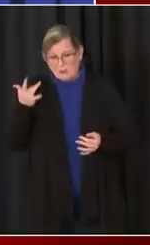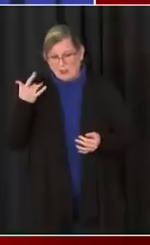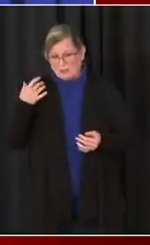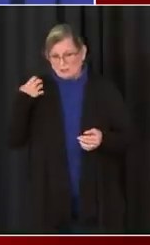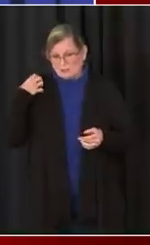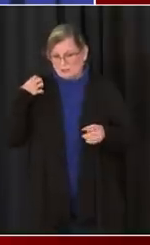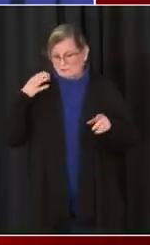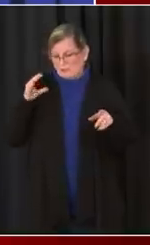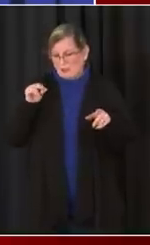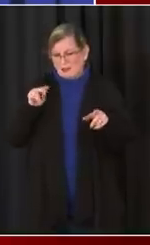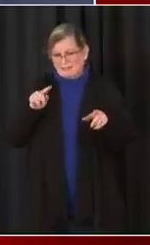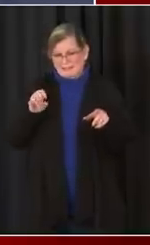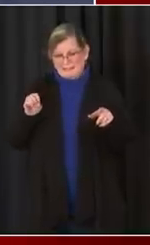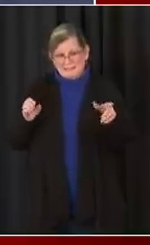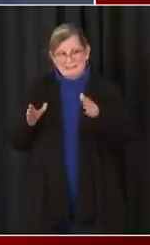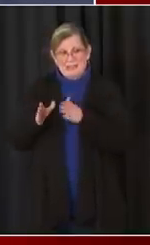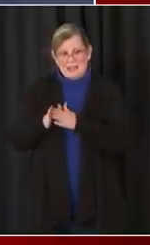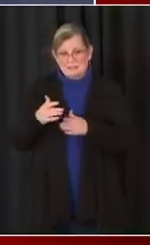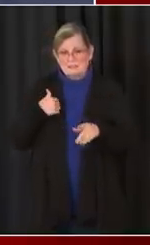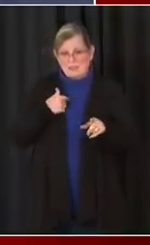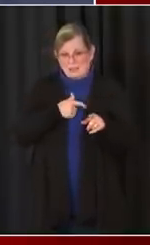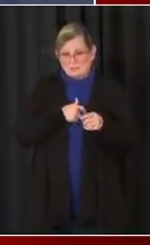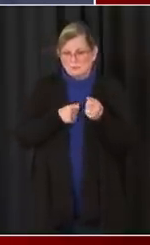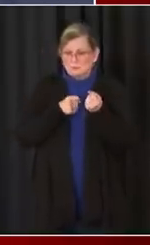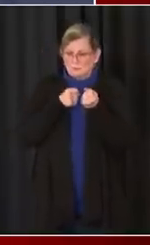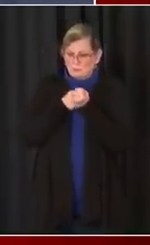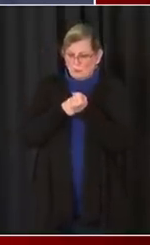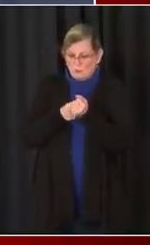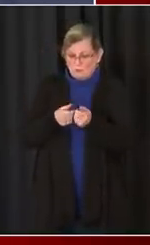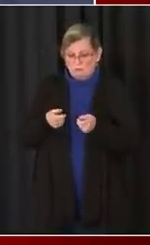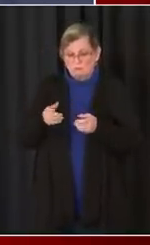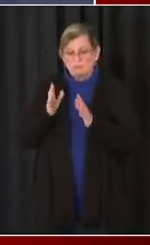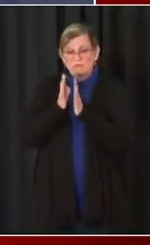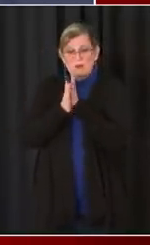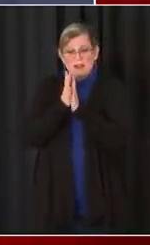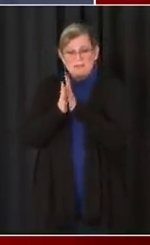requested us to support traffic control points at 30